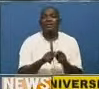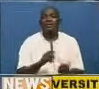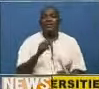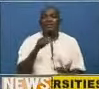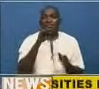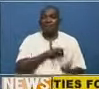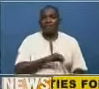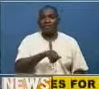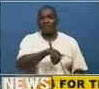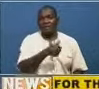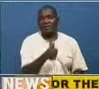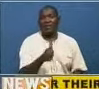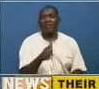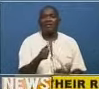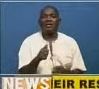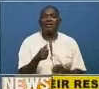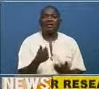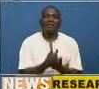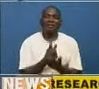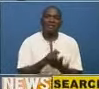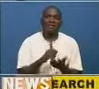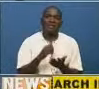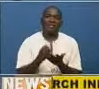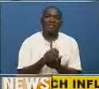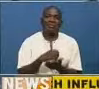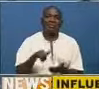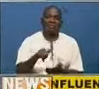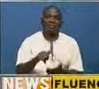other sectors of the economy.